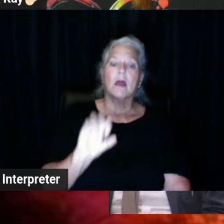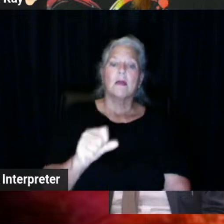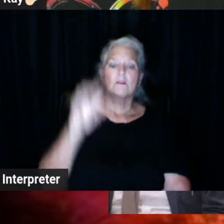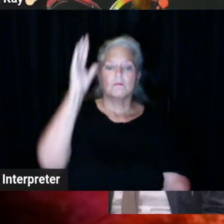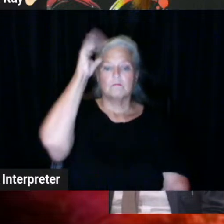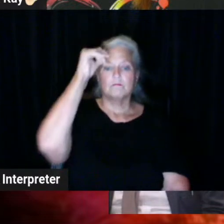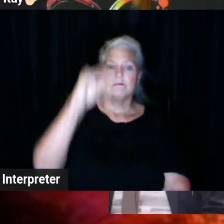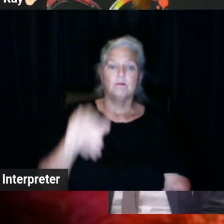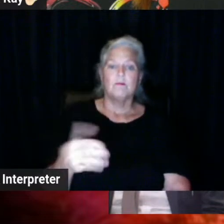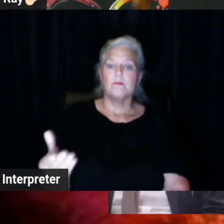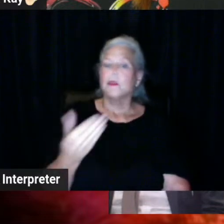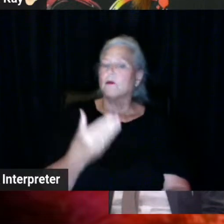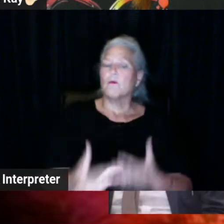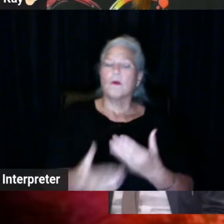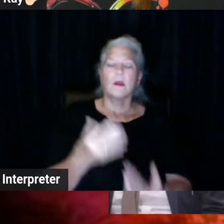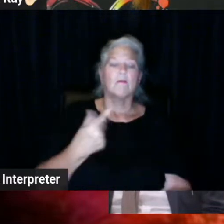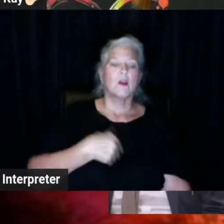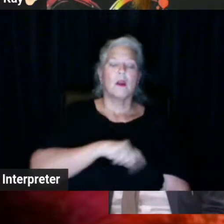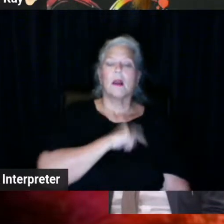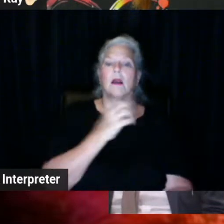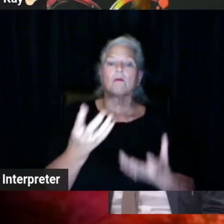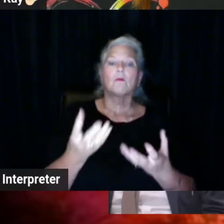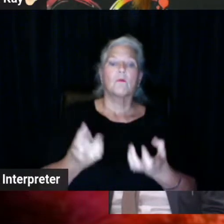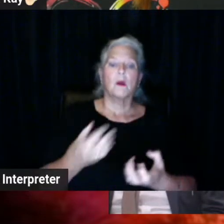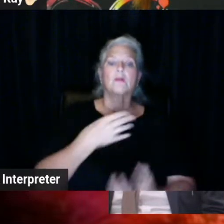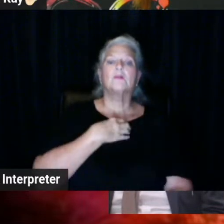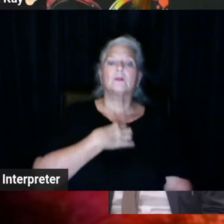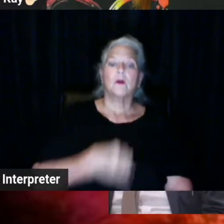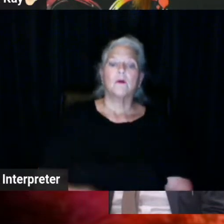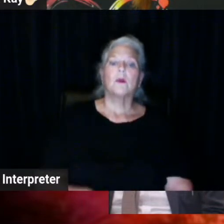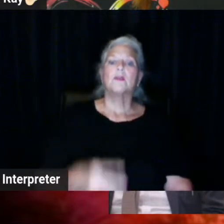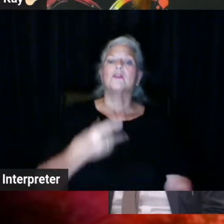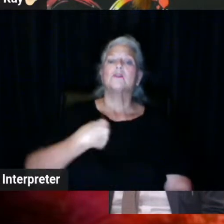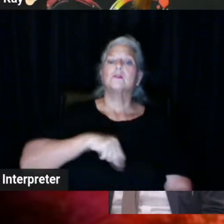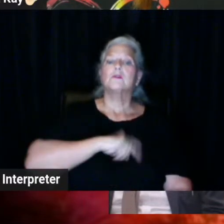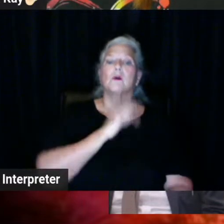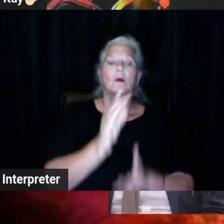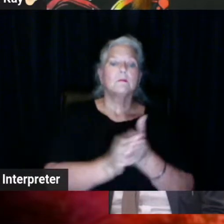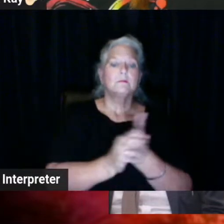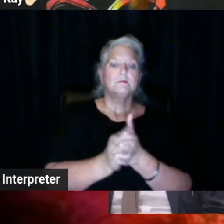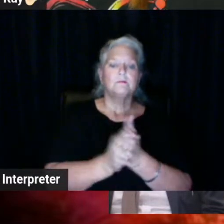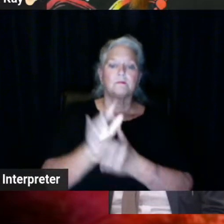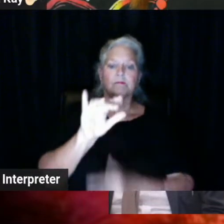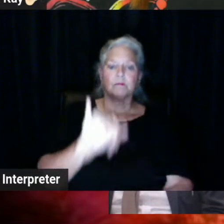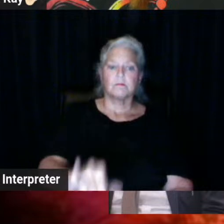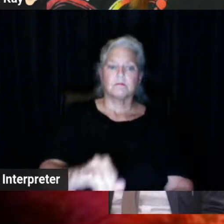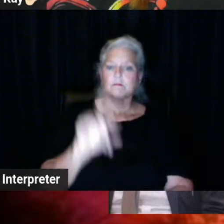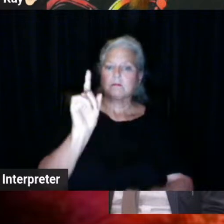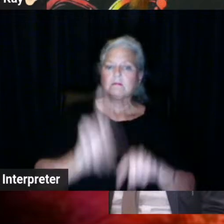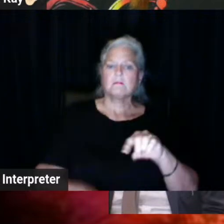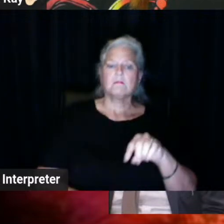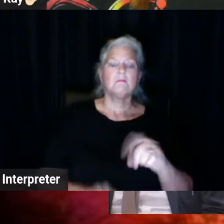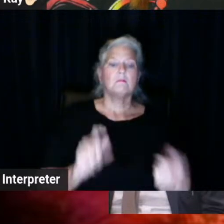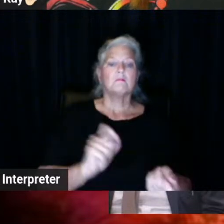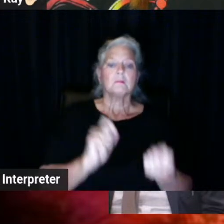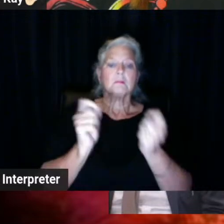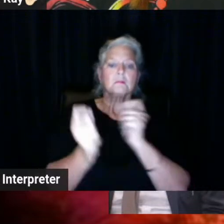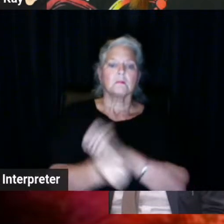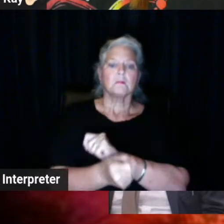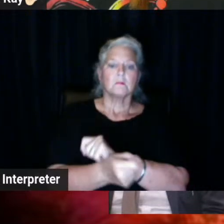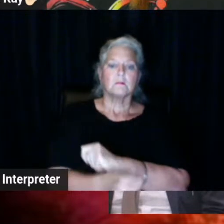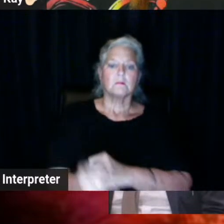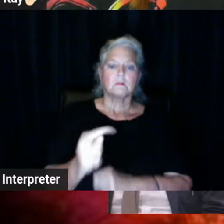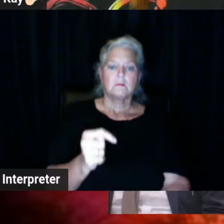our inclinations, or the dictates of our passions, they cannot alter the state of the facts and the